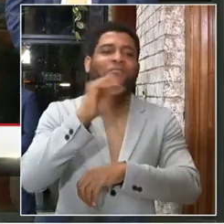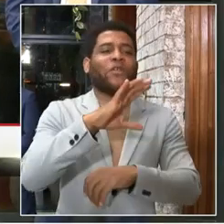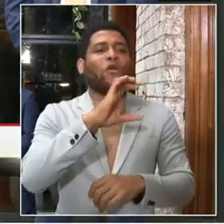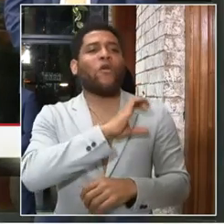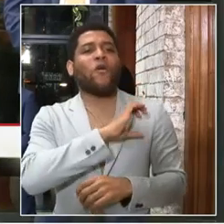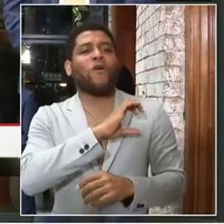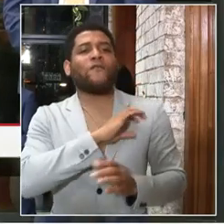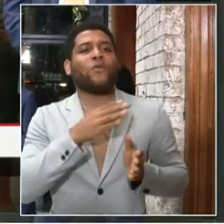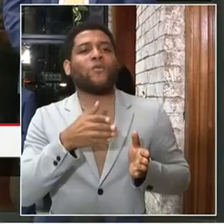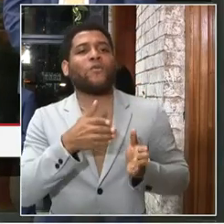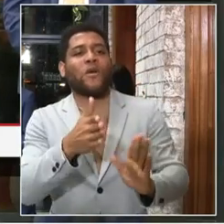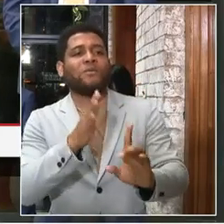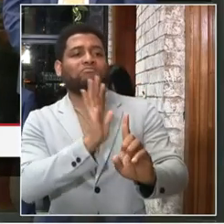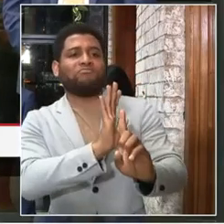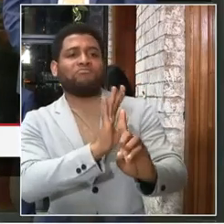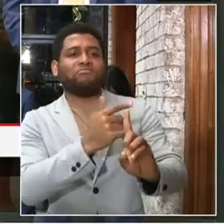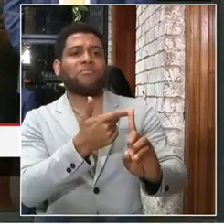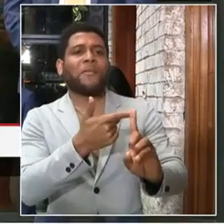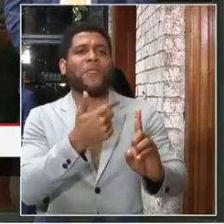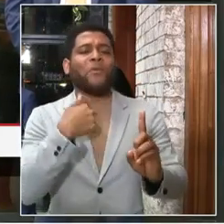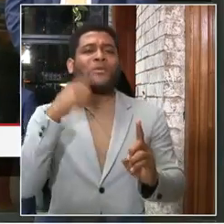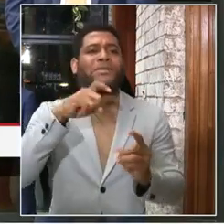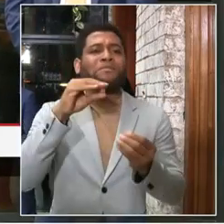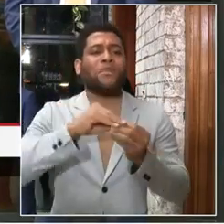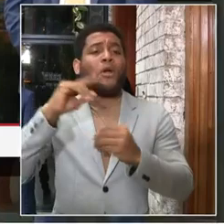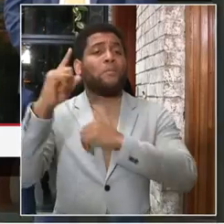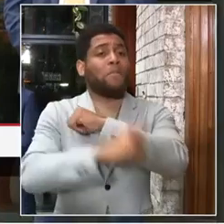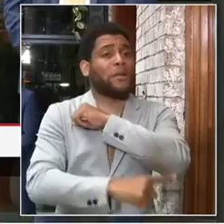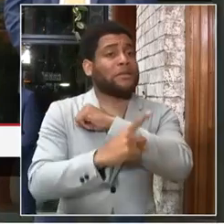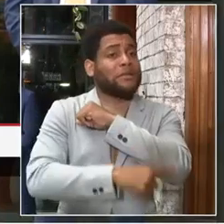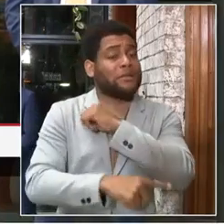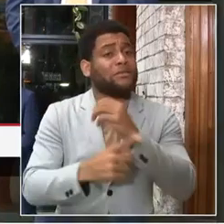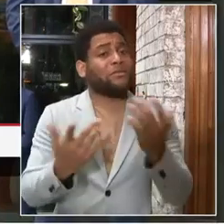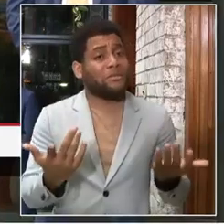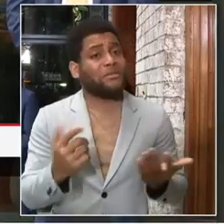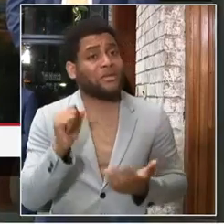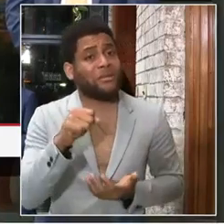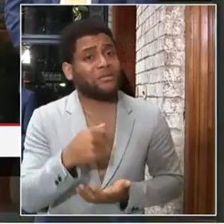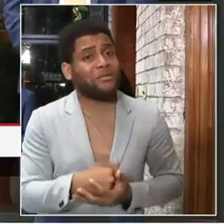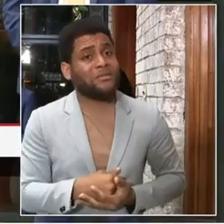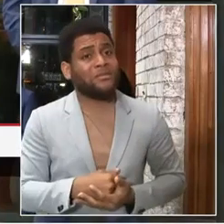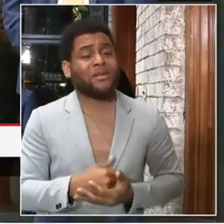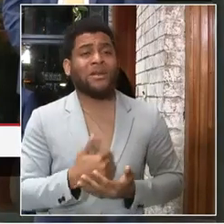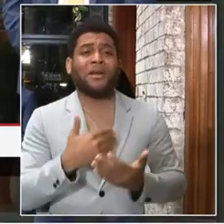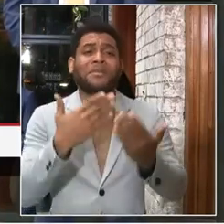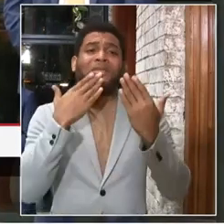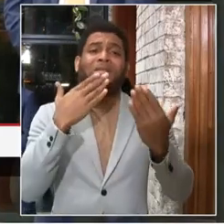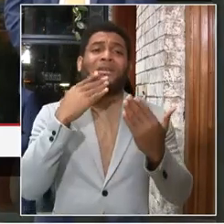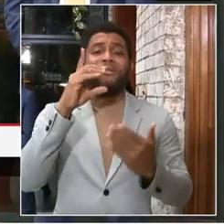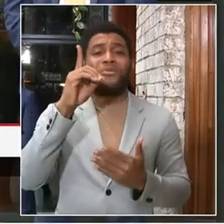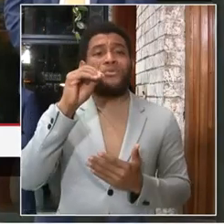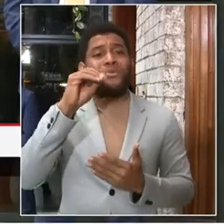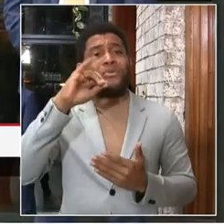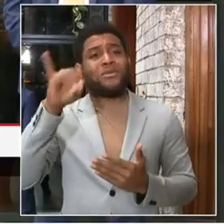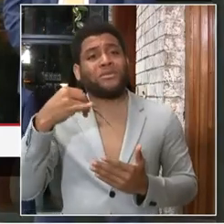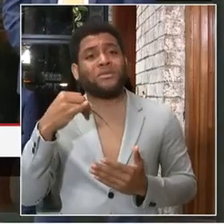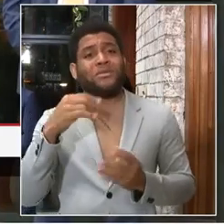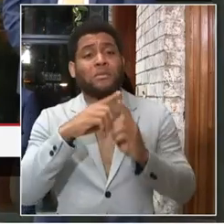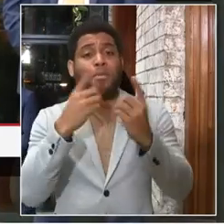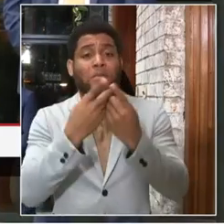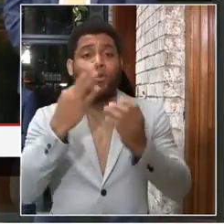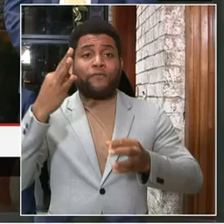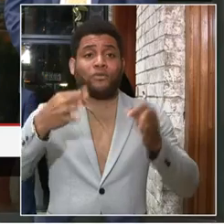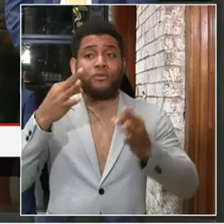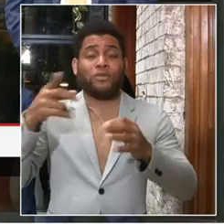need. We think that we need more prosecutors, and I'm very grateful that the DOJ has sent those